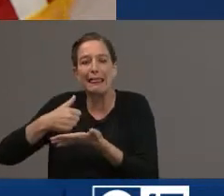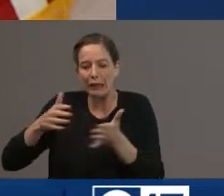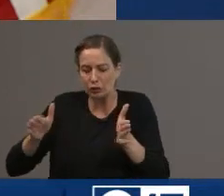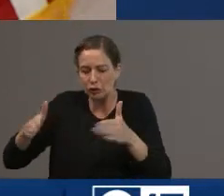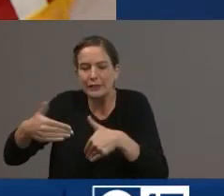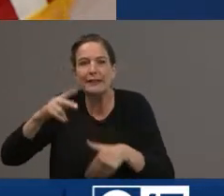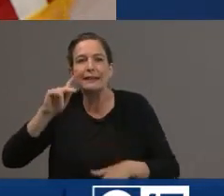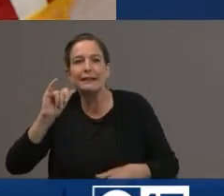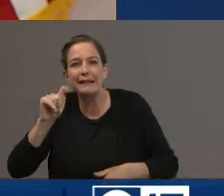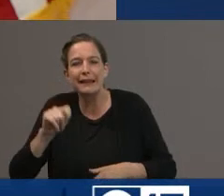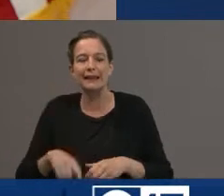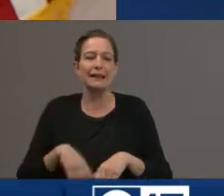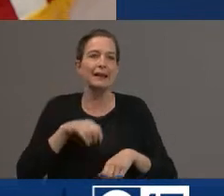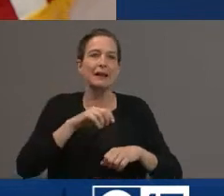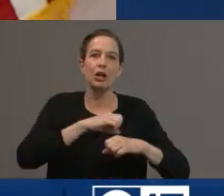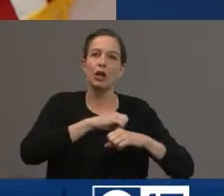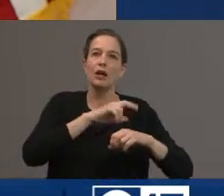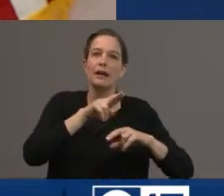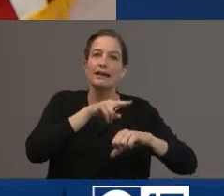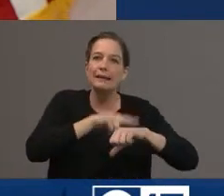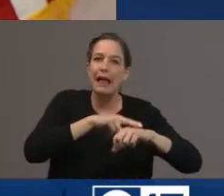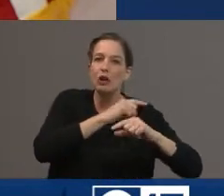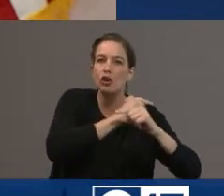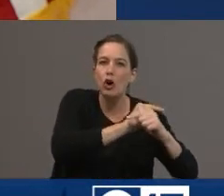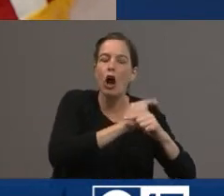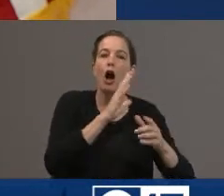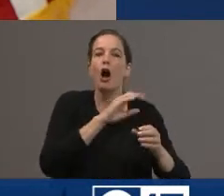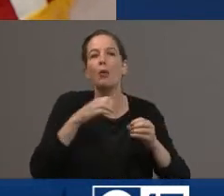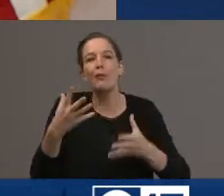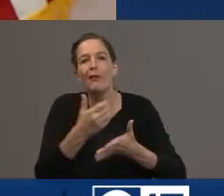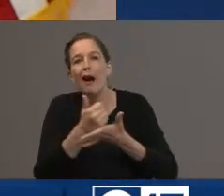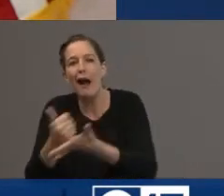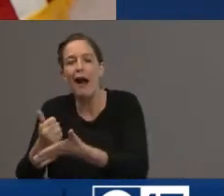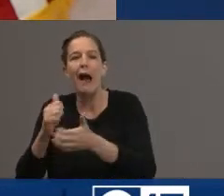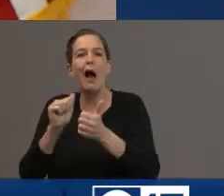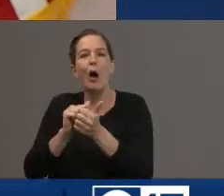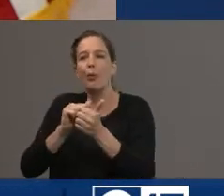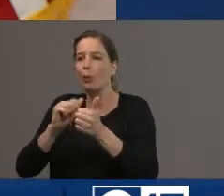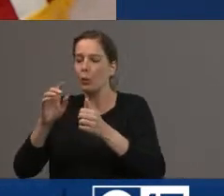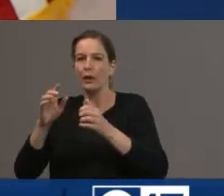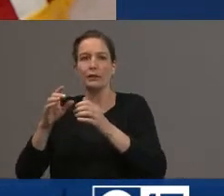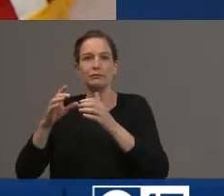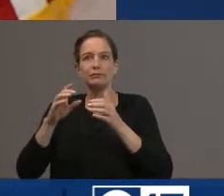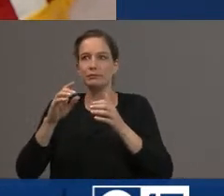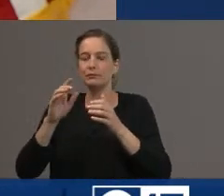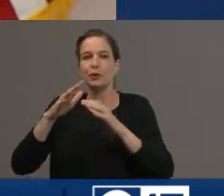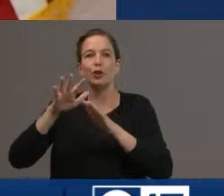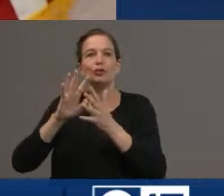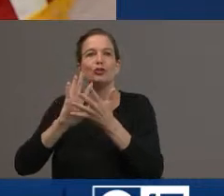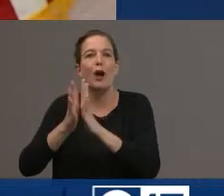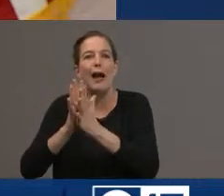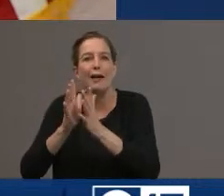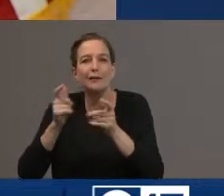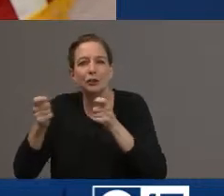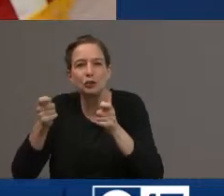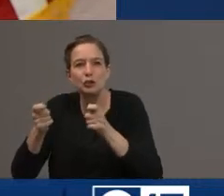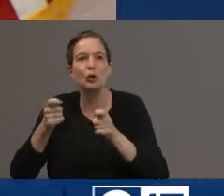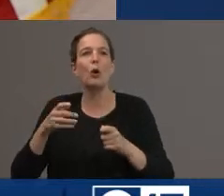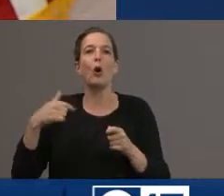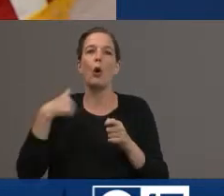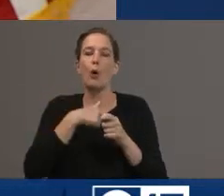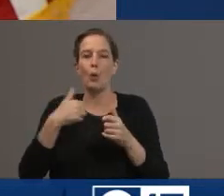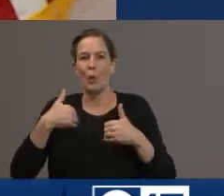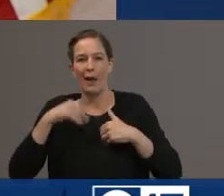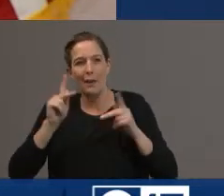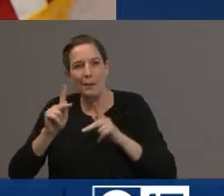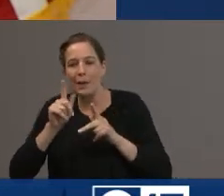with parking and traffic control, courier service to get those specimens to the lab, and offering lab testing